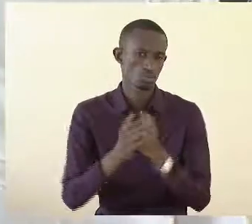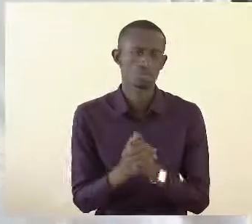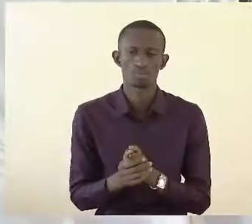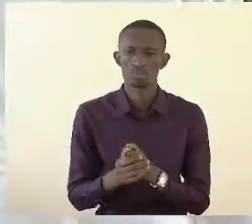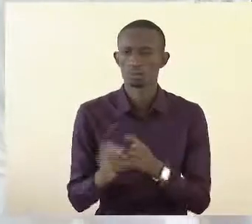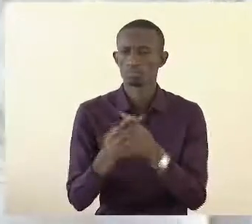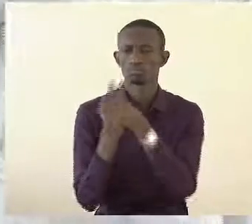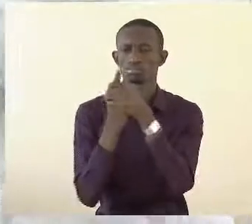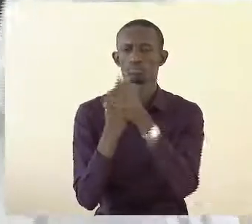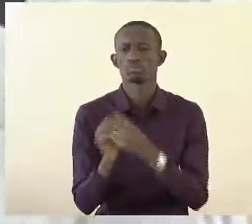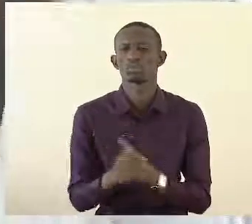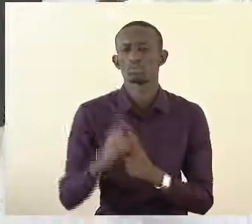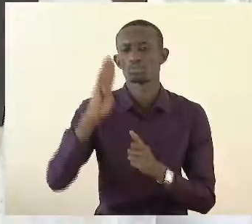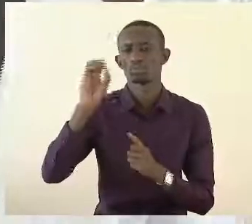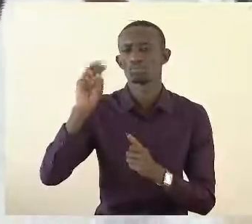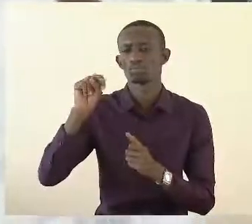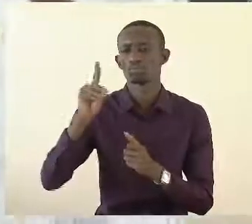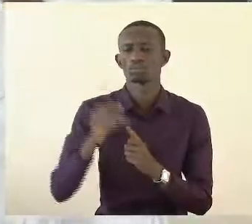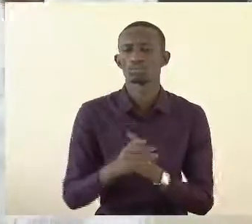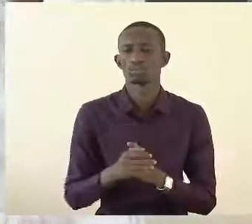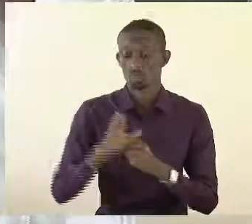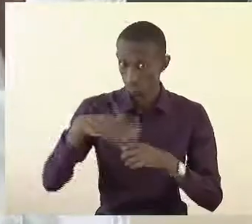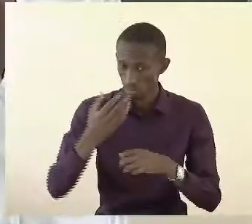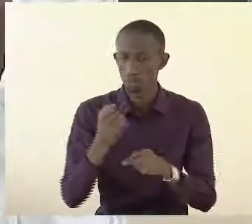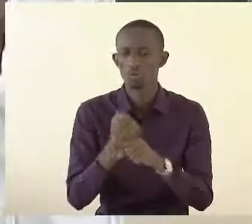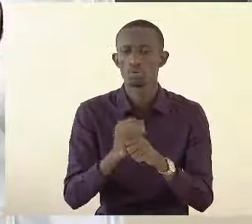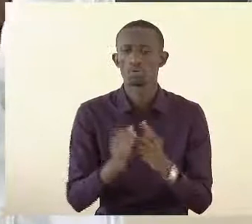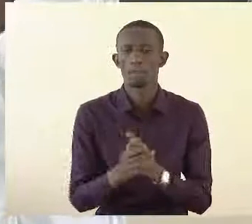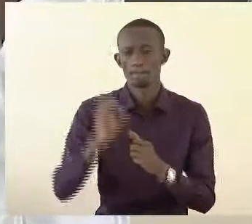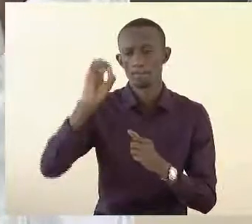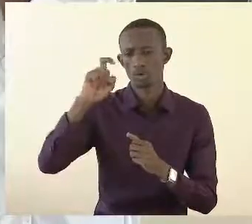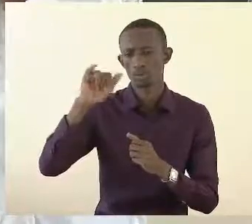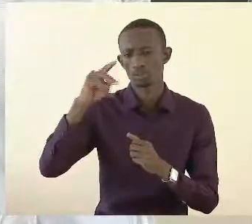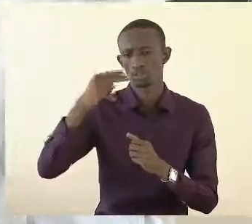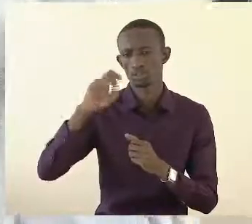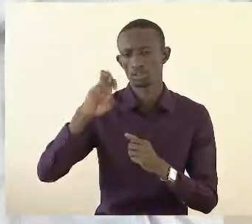double bond we will oxidize the ozonolysis to produce